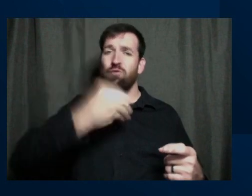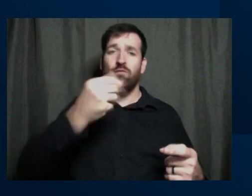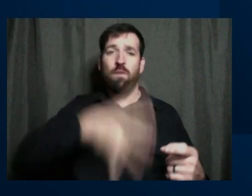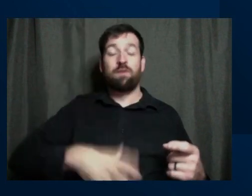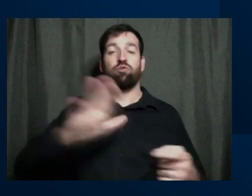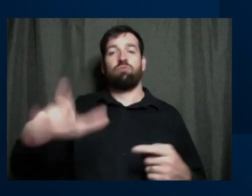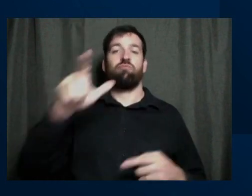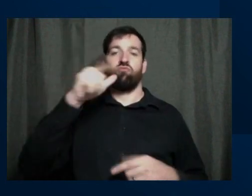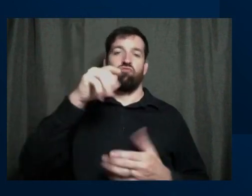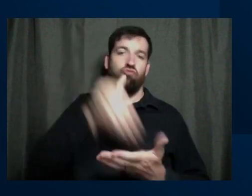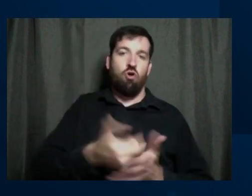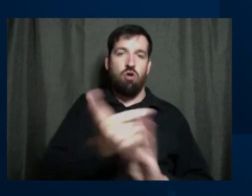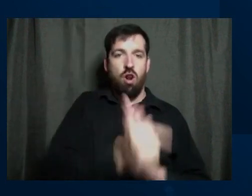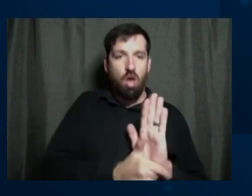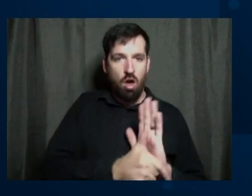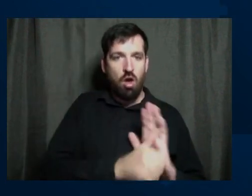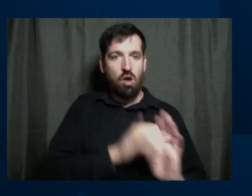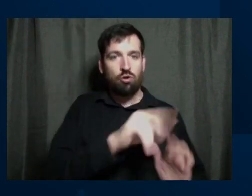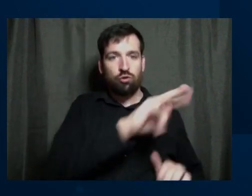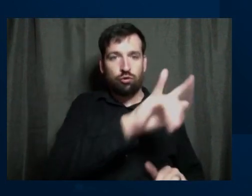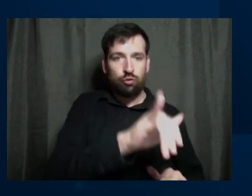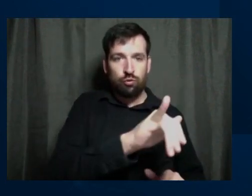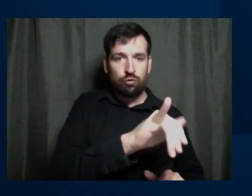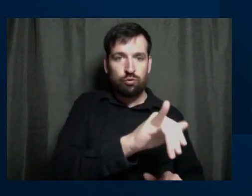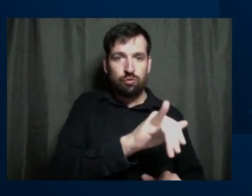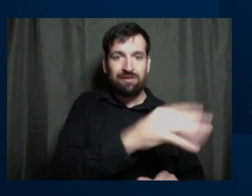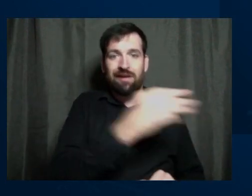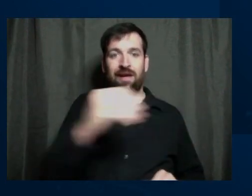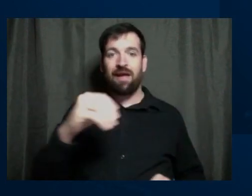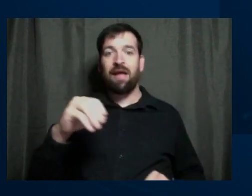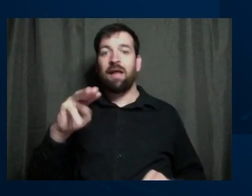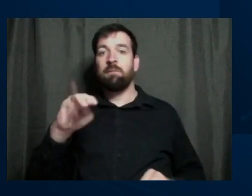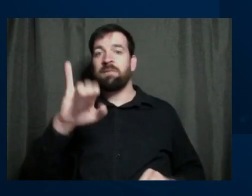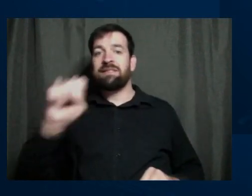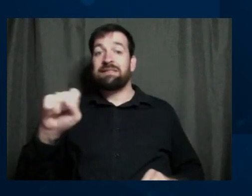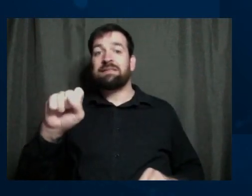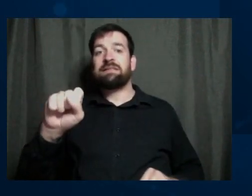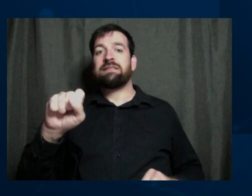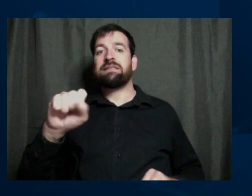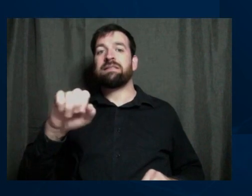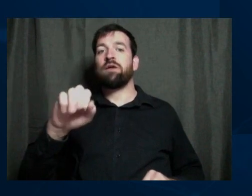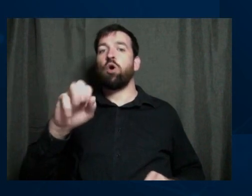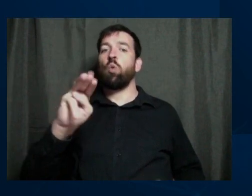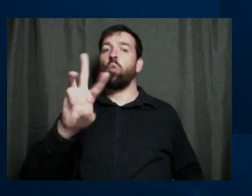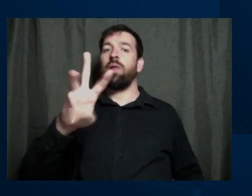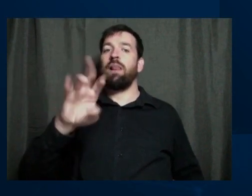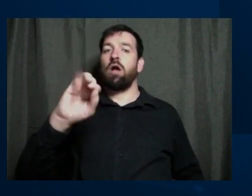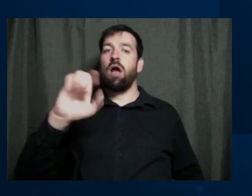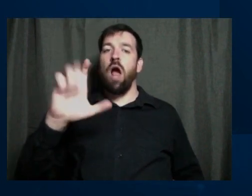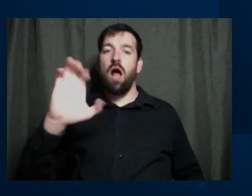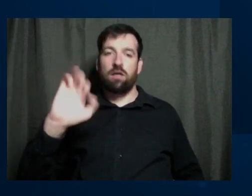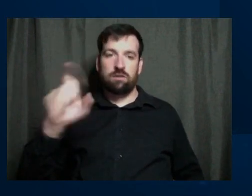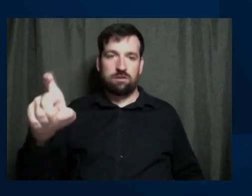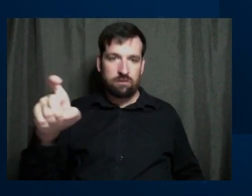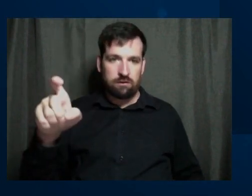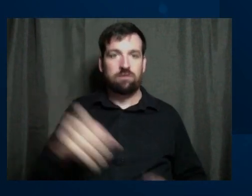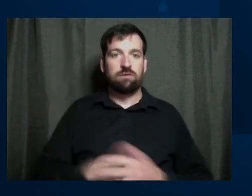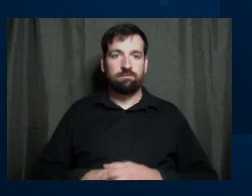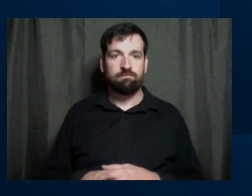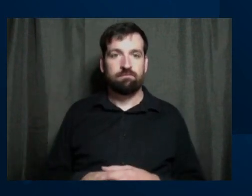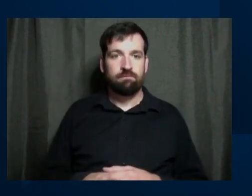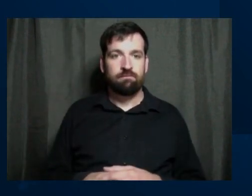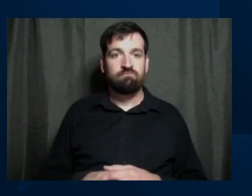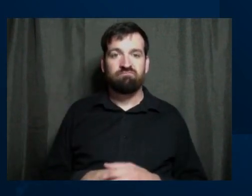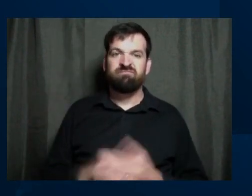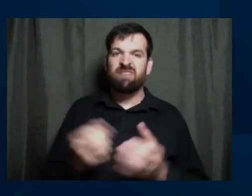Missy Newell, and Missy Wilcox O'Neill. Both of these women courageously fought breast cancer. They lost their battle, but